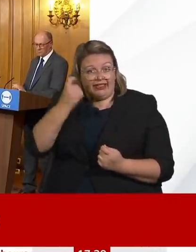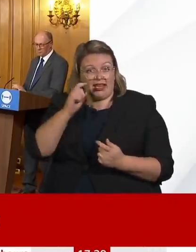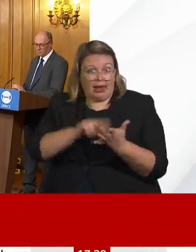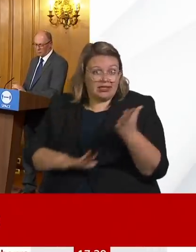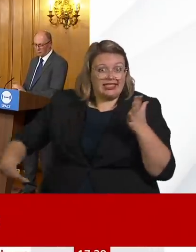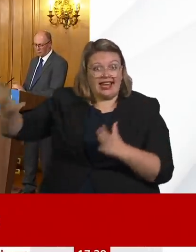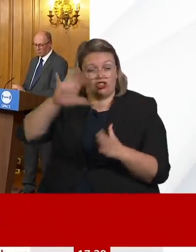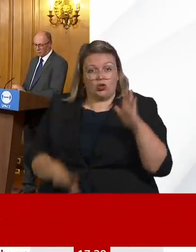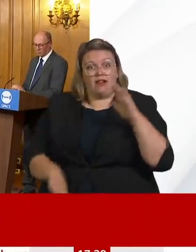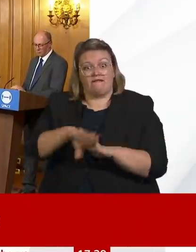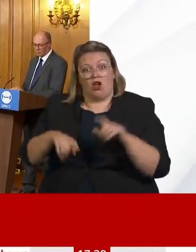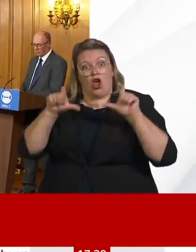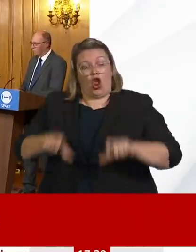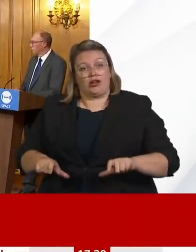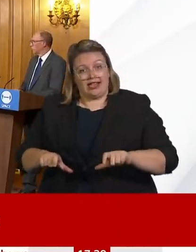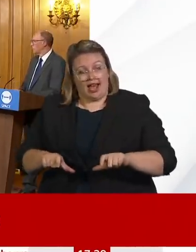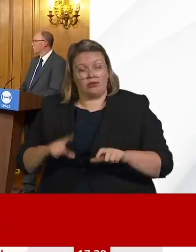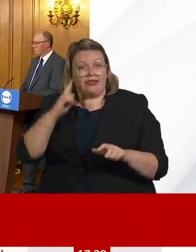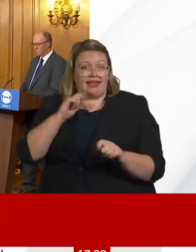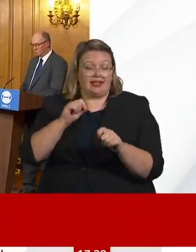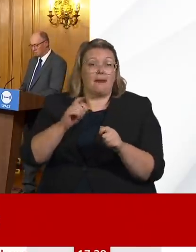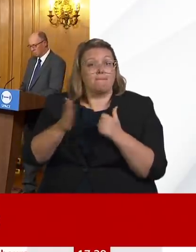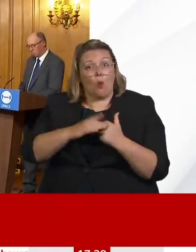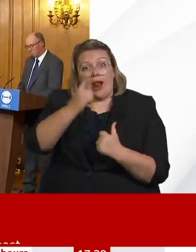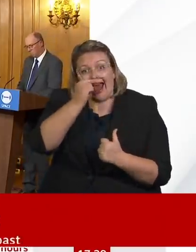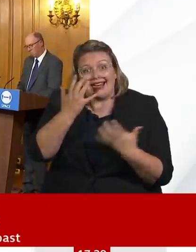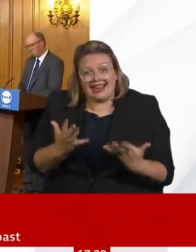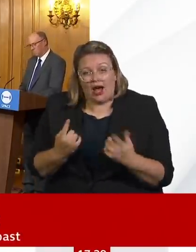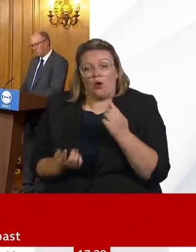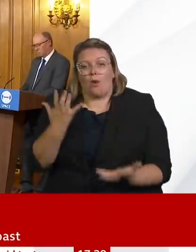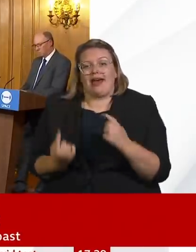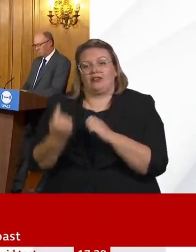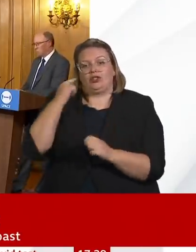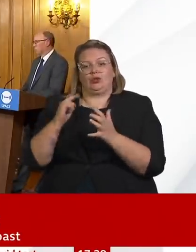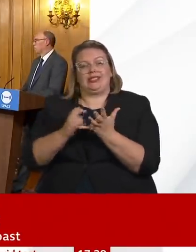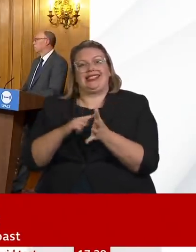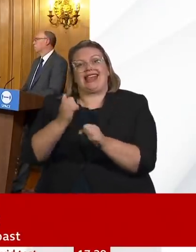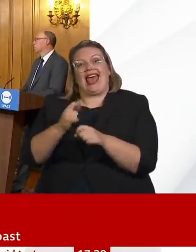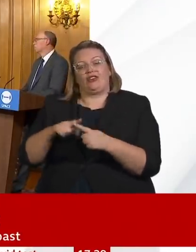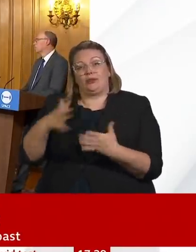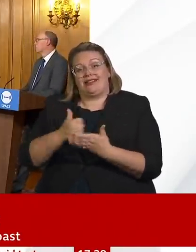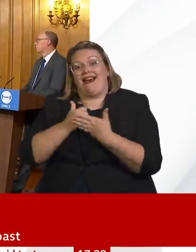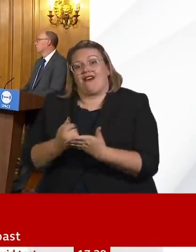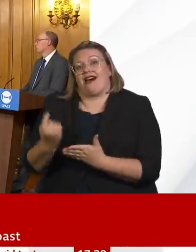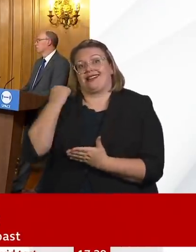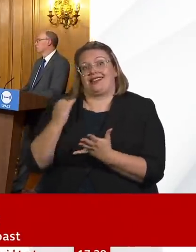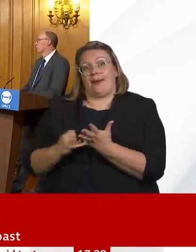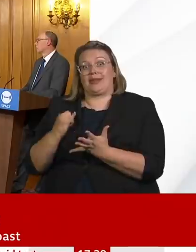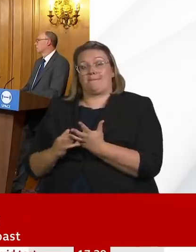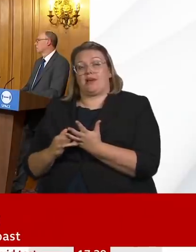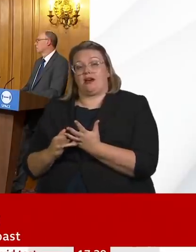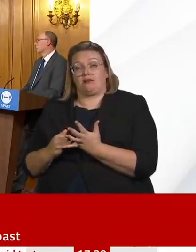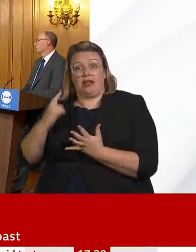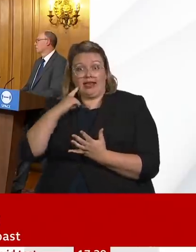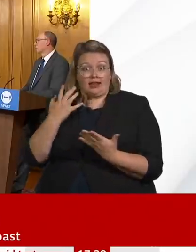September the 21st? Well, listen, thank you very much, Dominic. And first of all, the 22 million that